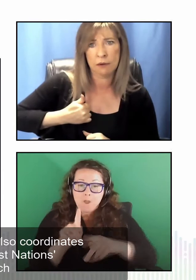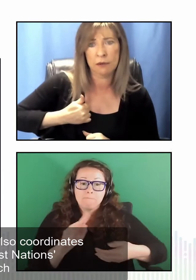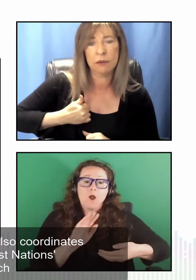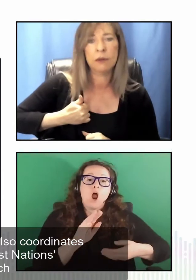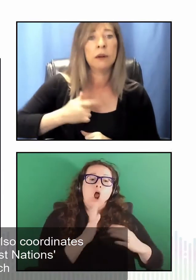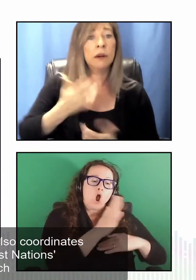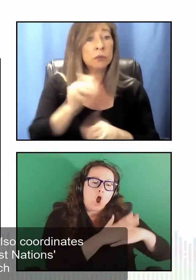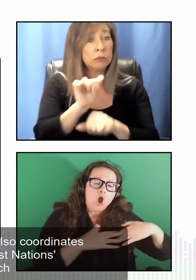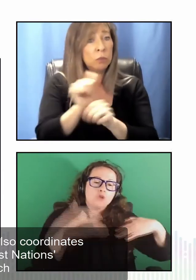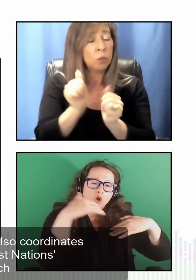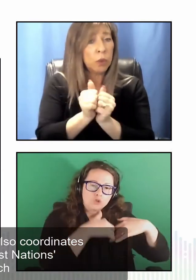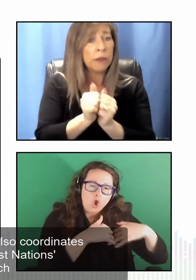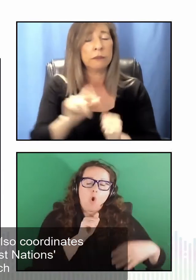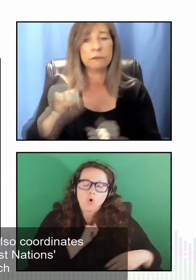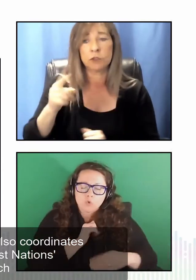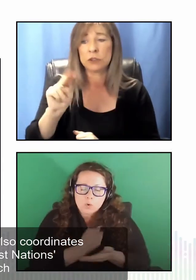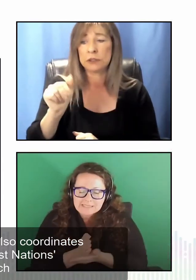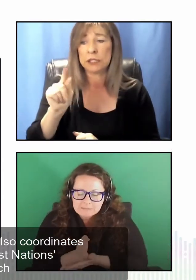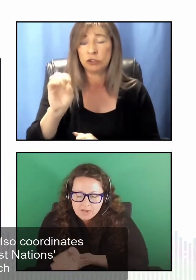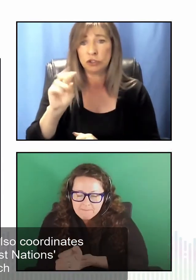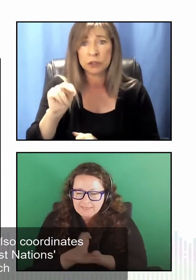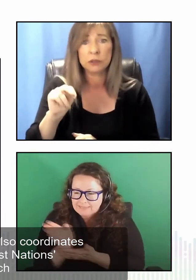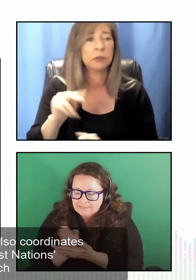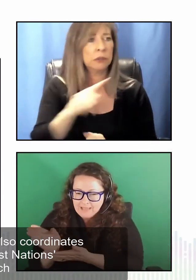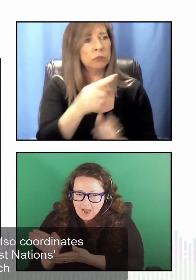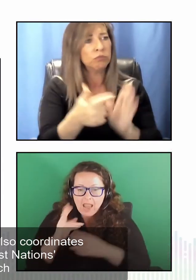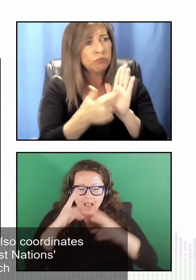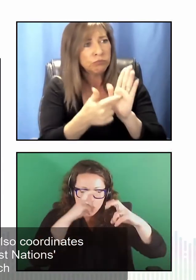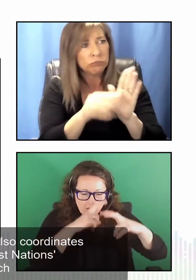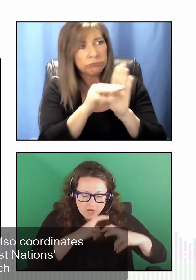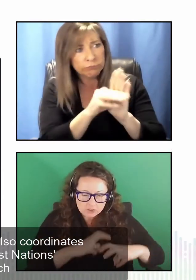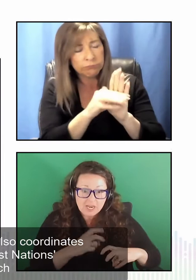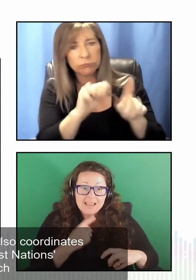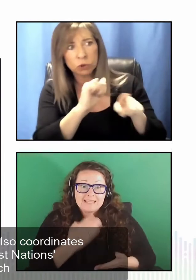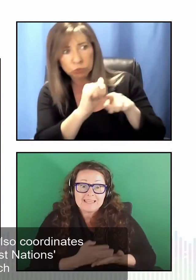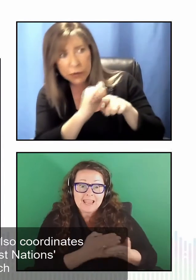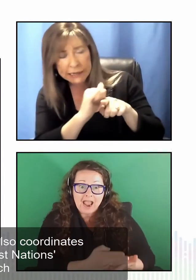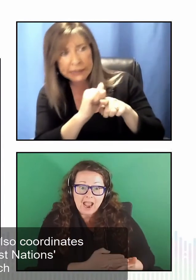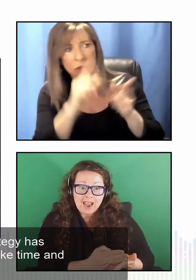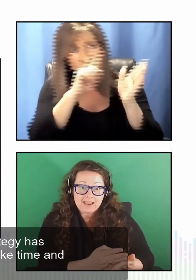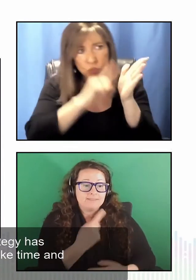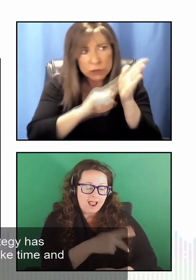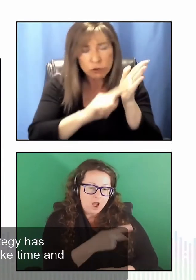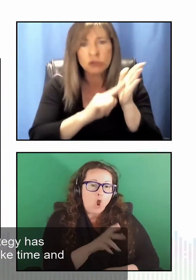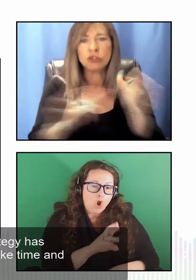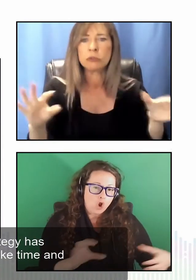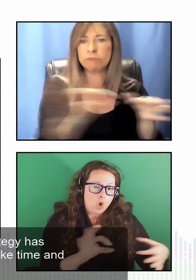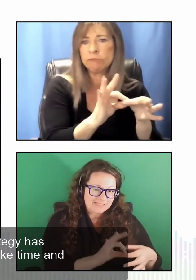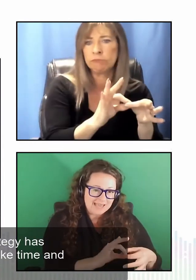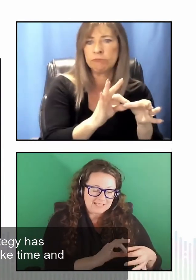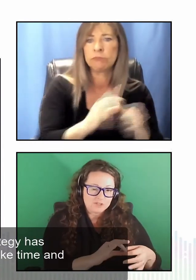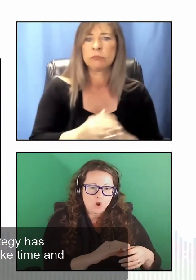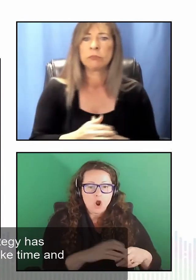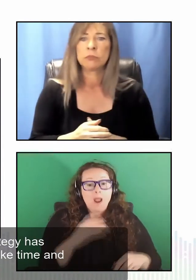with First Nations interdisciplinary model for training, for research, and